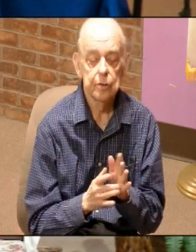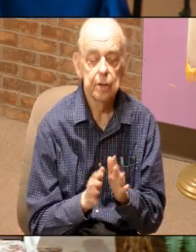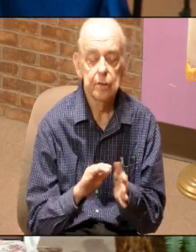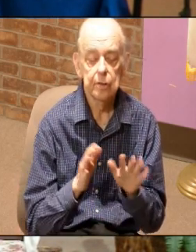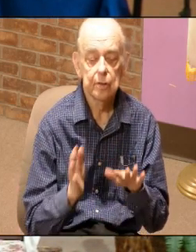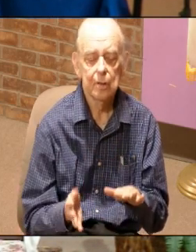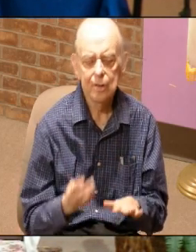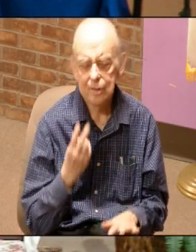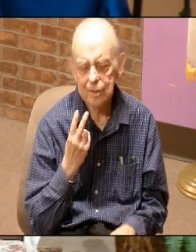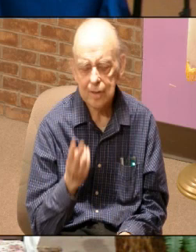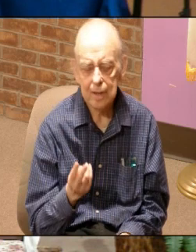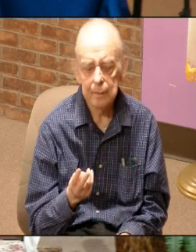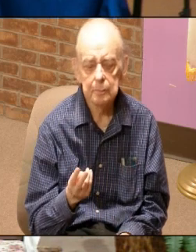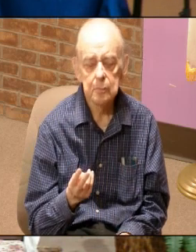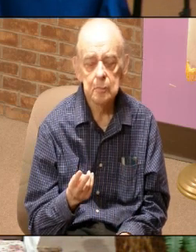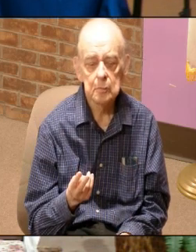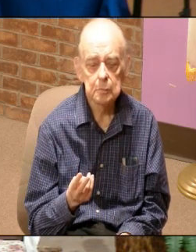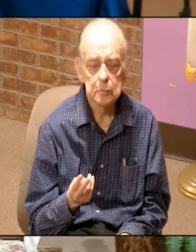You see,